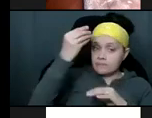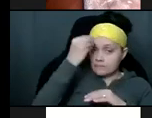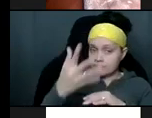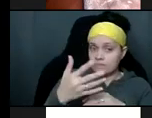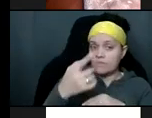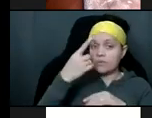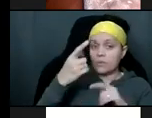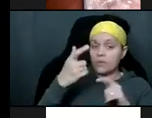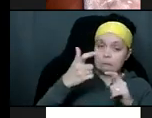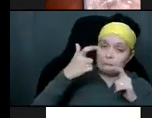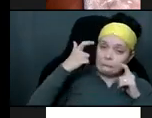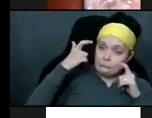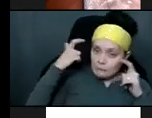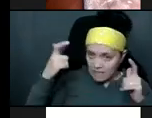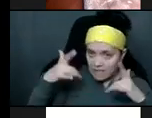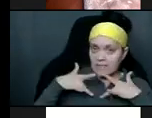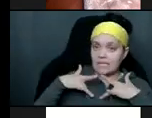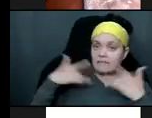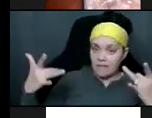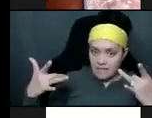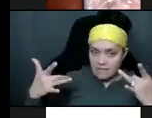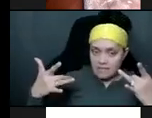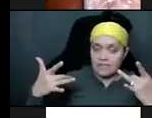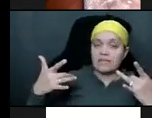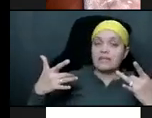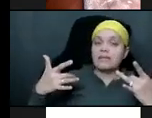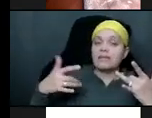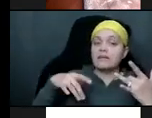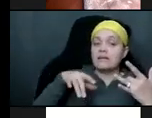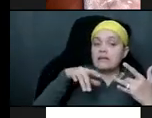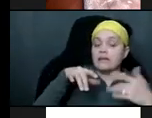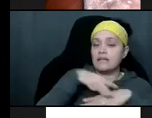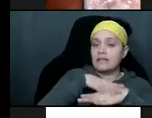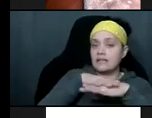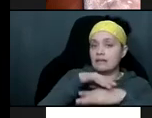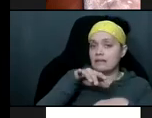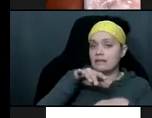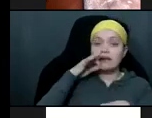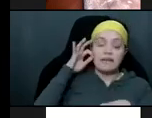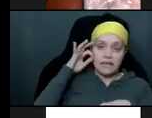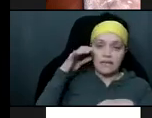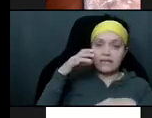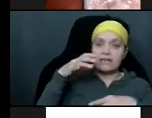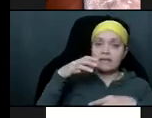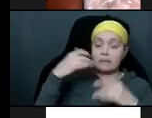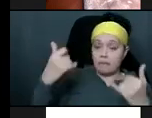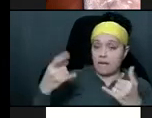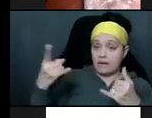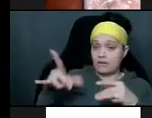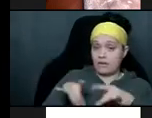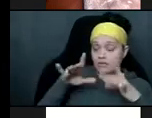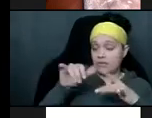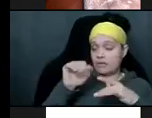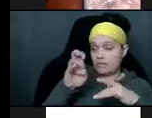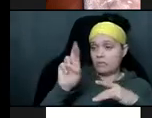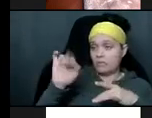one major event in Aboriginal history of modern Australia, and